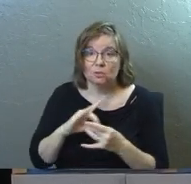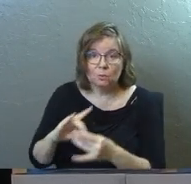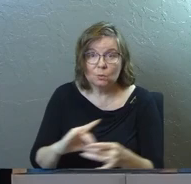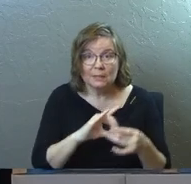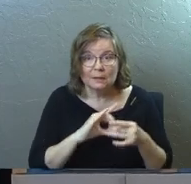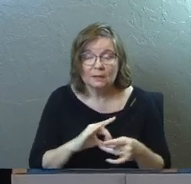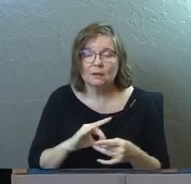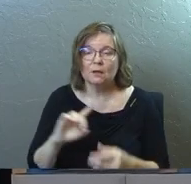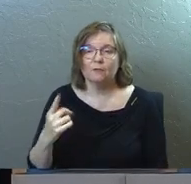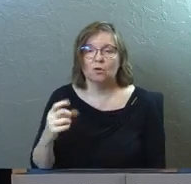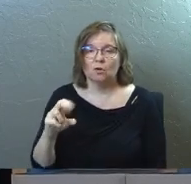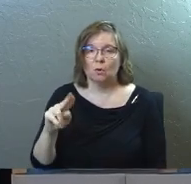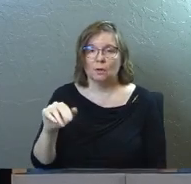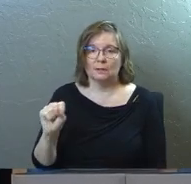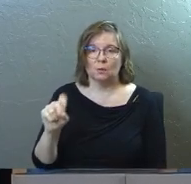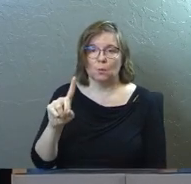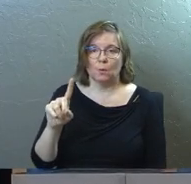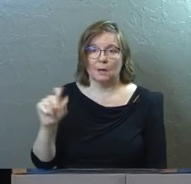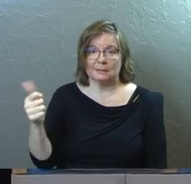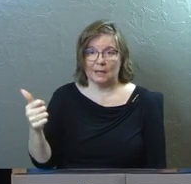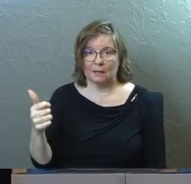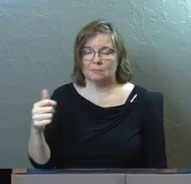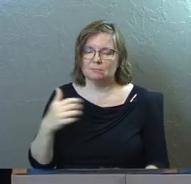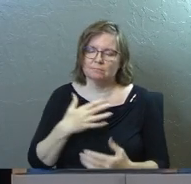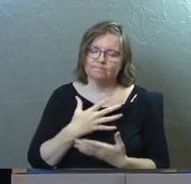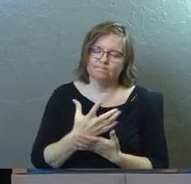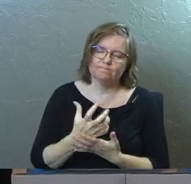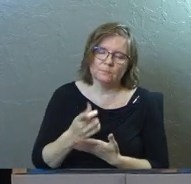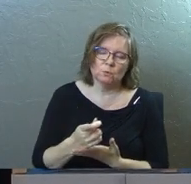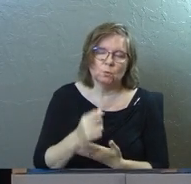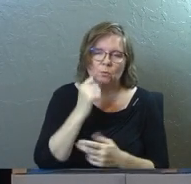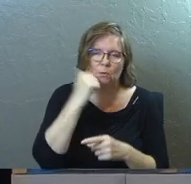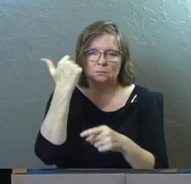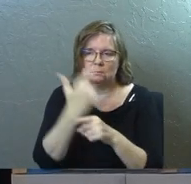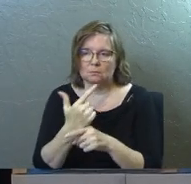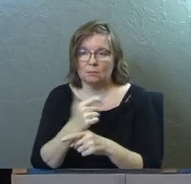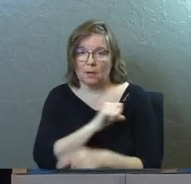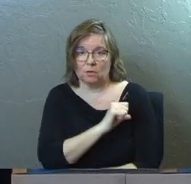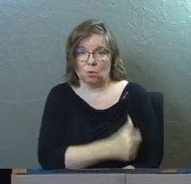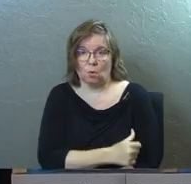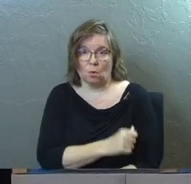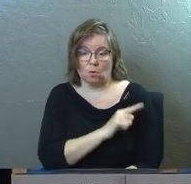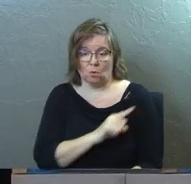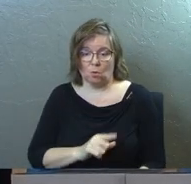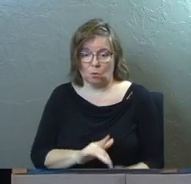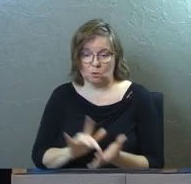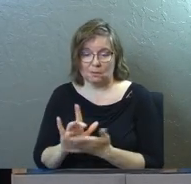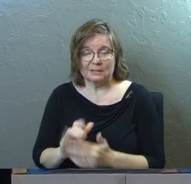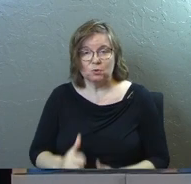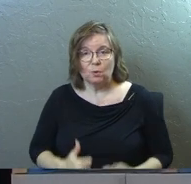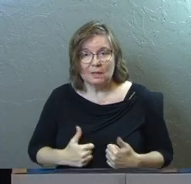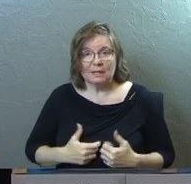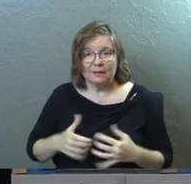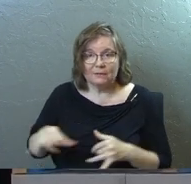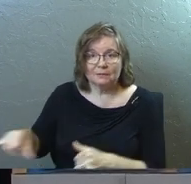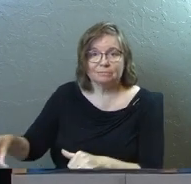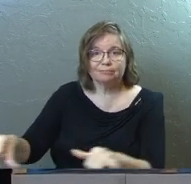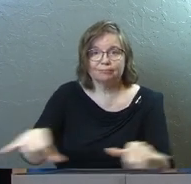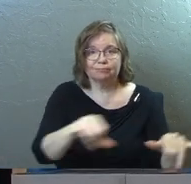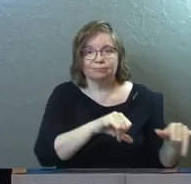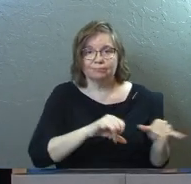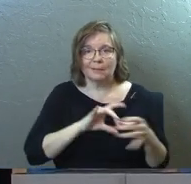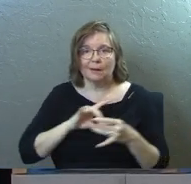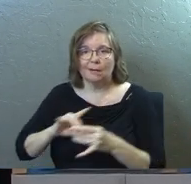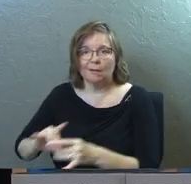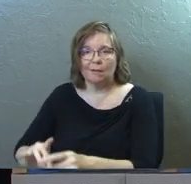unity. 1 Corinthians 1:10. I appeal to you, dear brothers and sisters, by the authority of our Lord Jesus Christ, to live in harmony